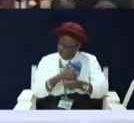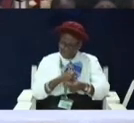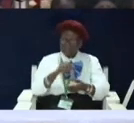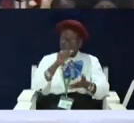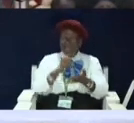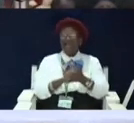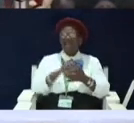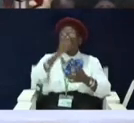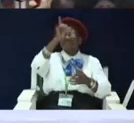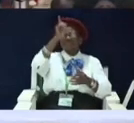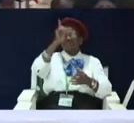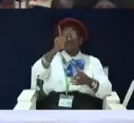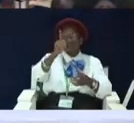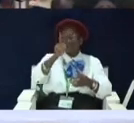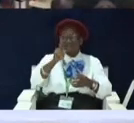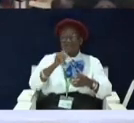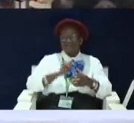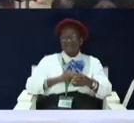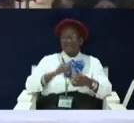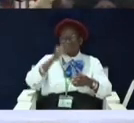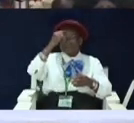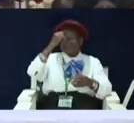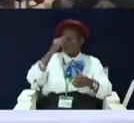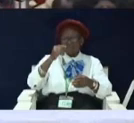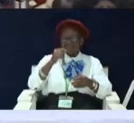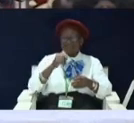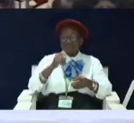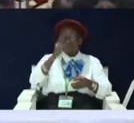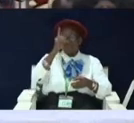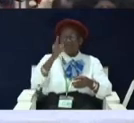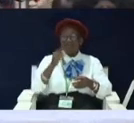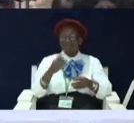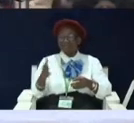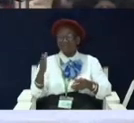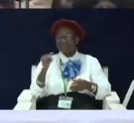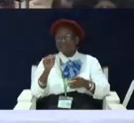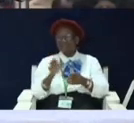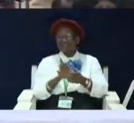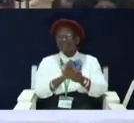o. At least one thing is clear. Nkan wa to dani loju.